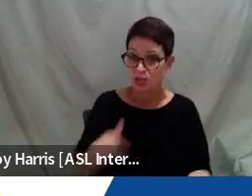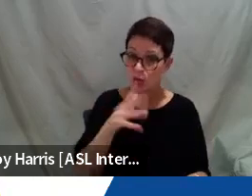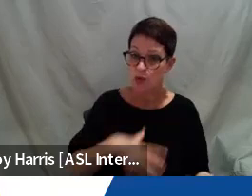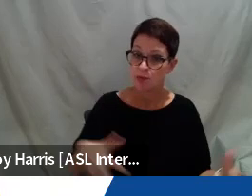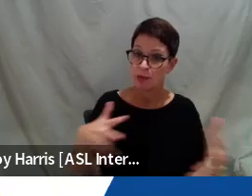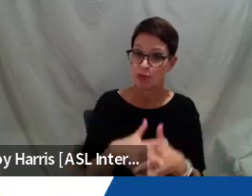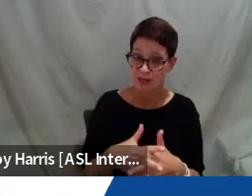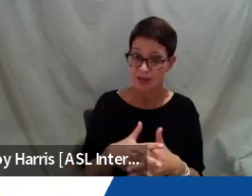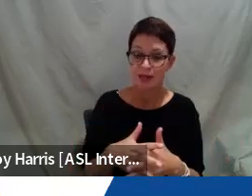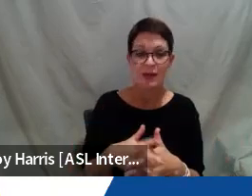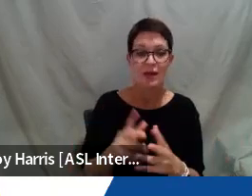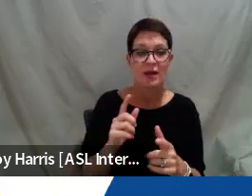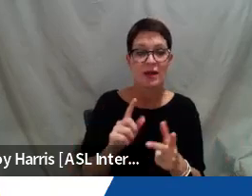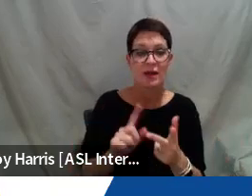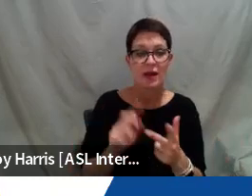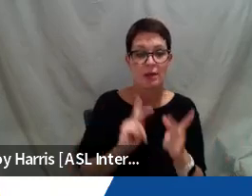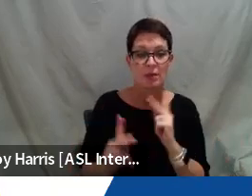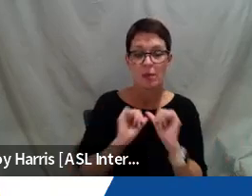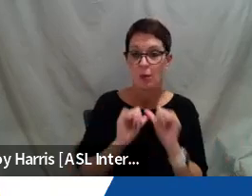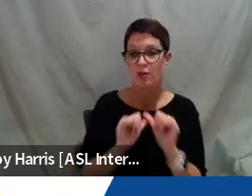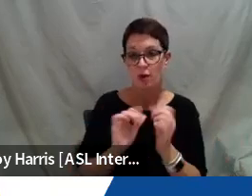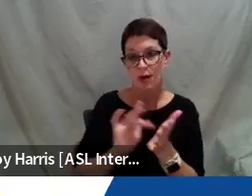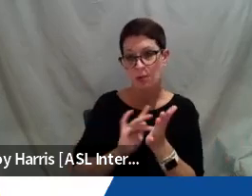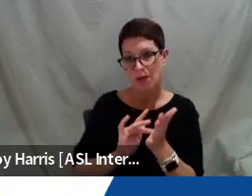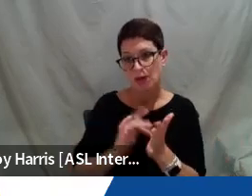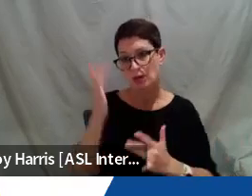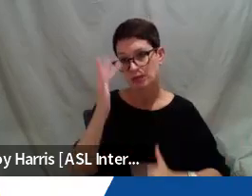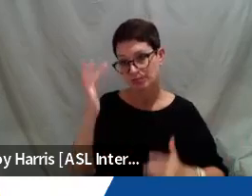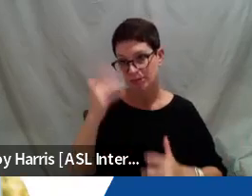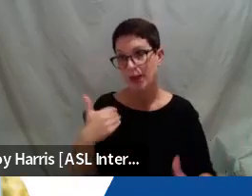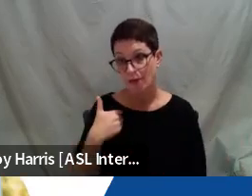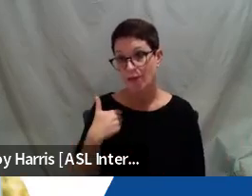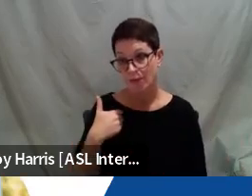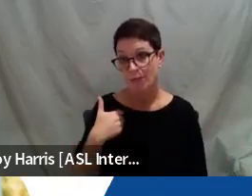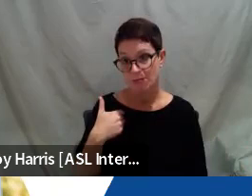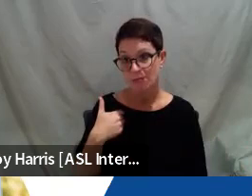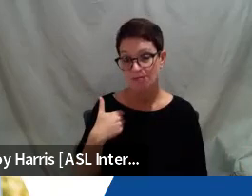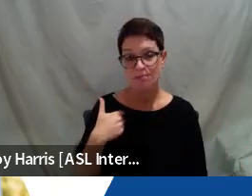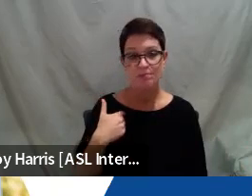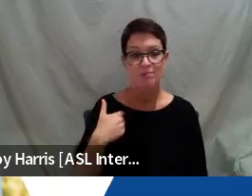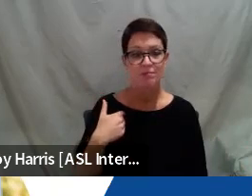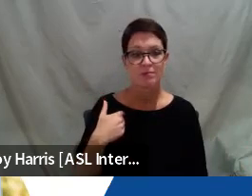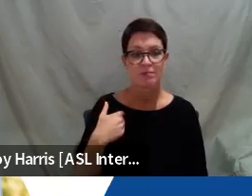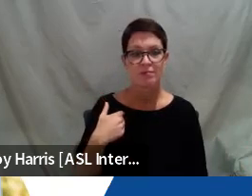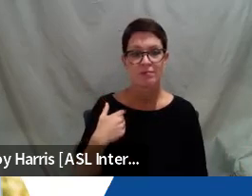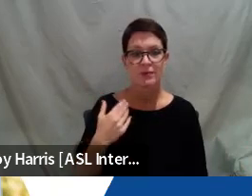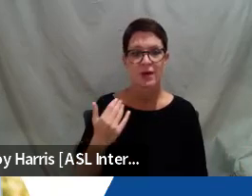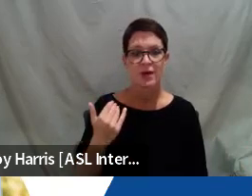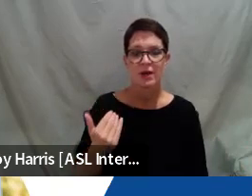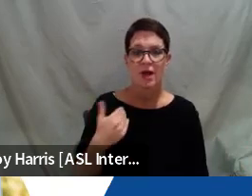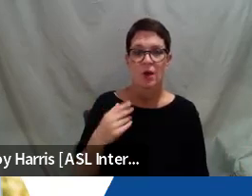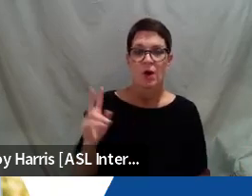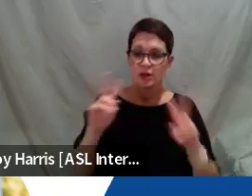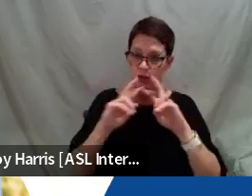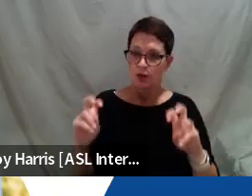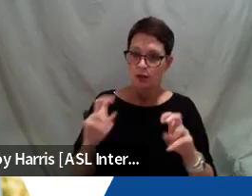women, and people with chronic medical conditions. And so now we're actually going to look at the